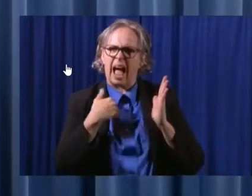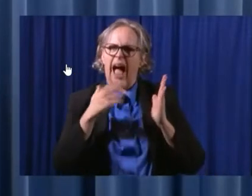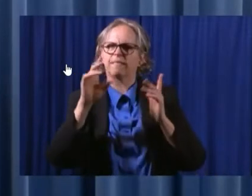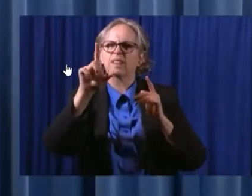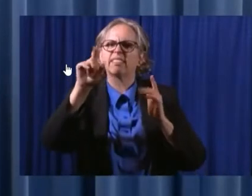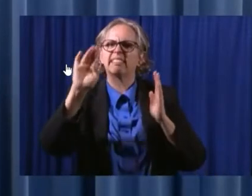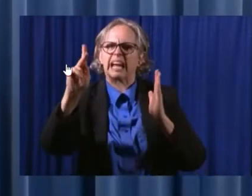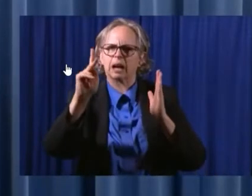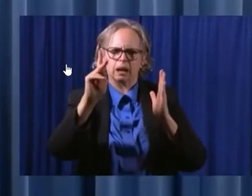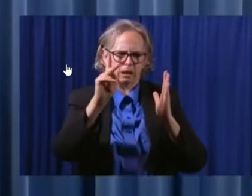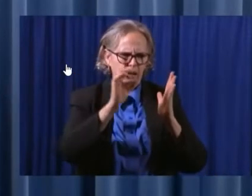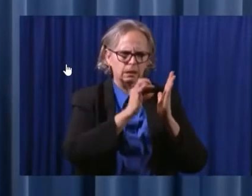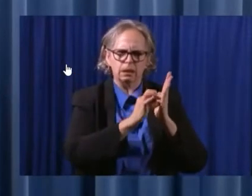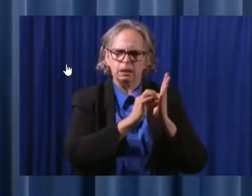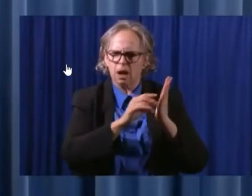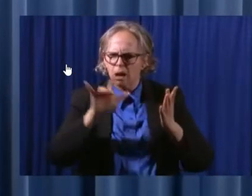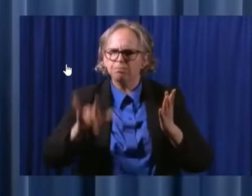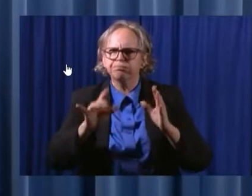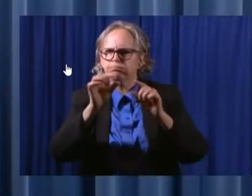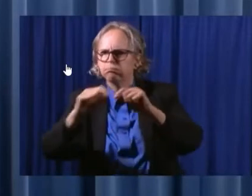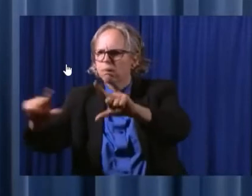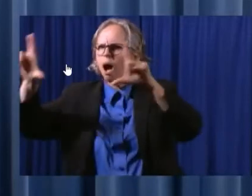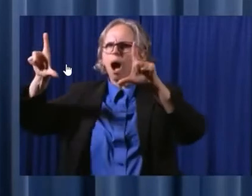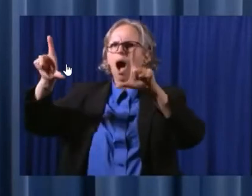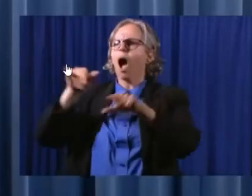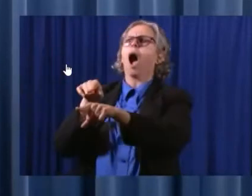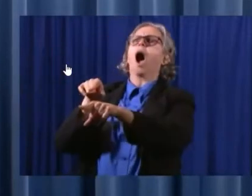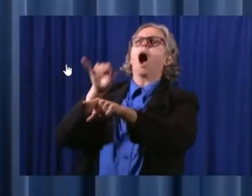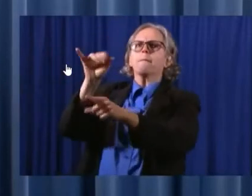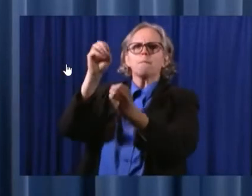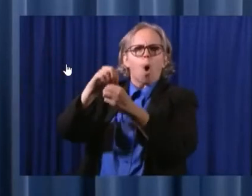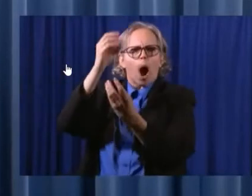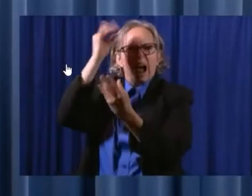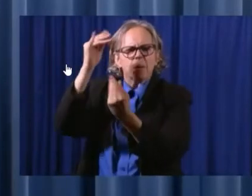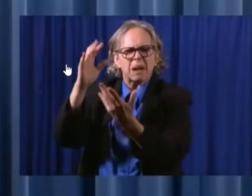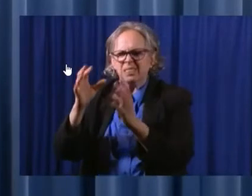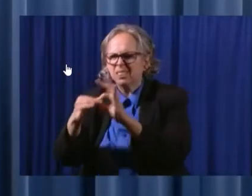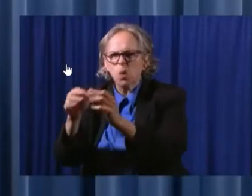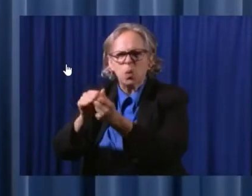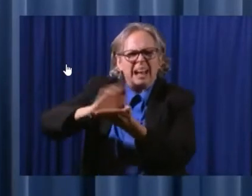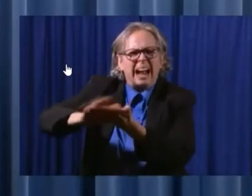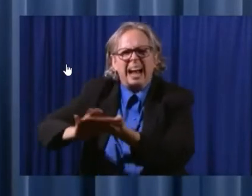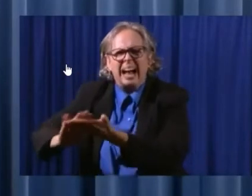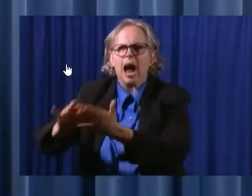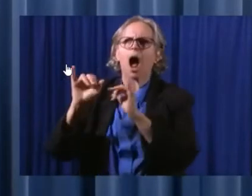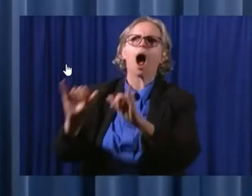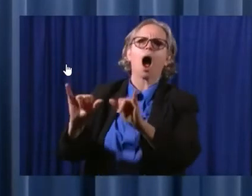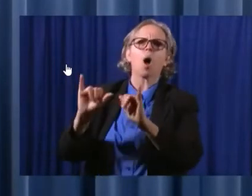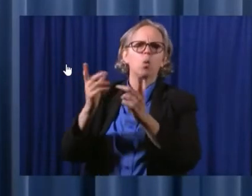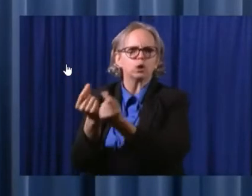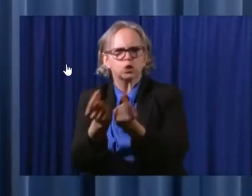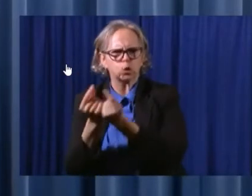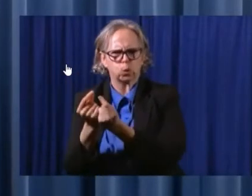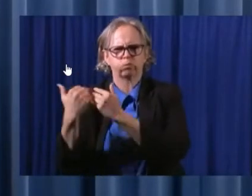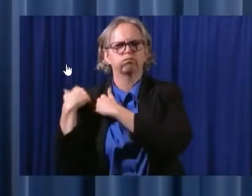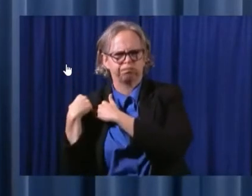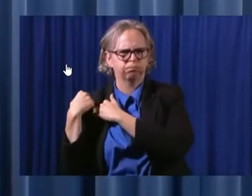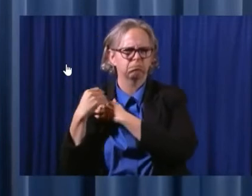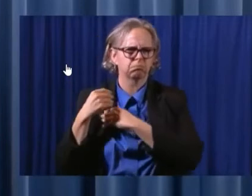of information the way it has been written. Number 4, practice social distancing. We know that